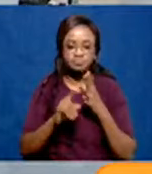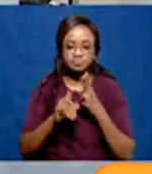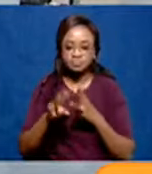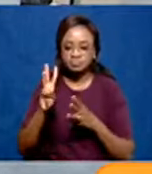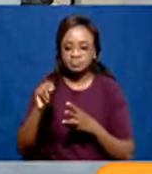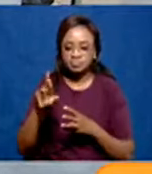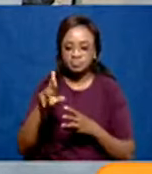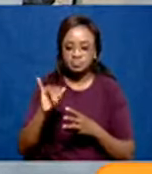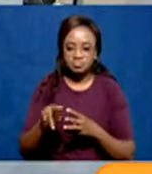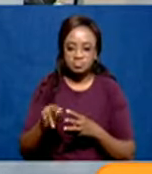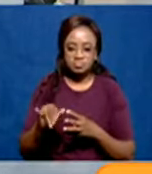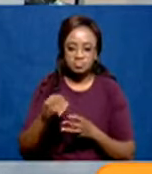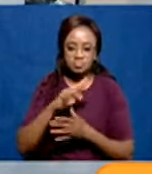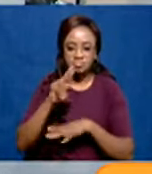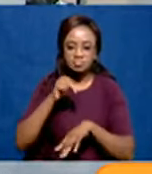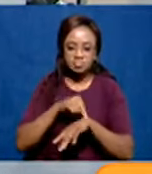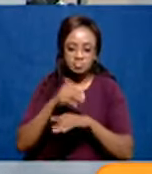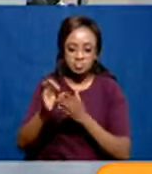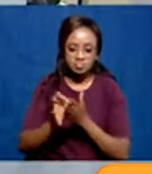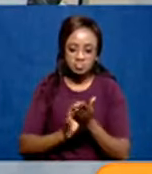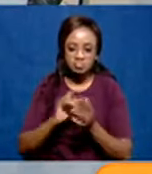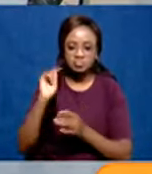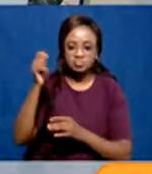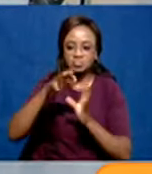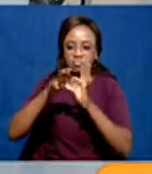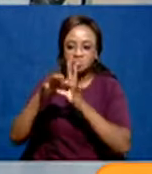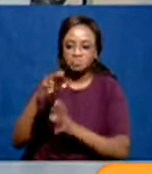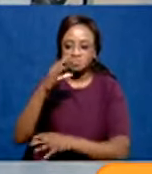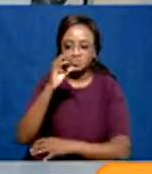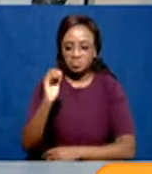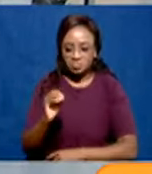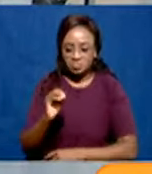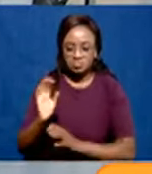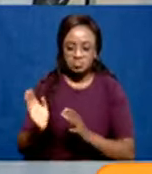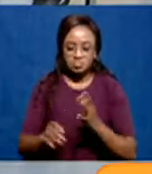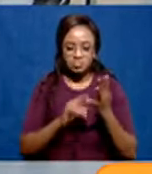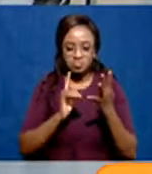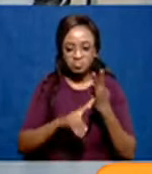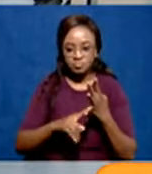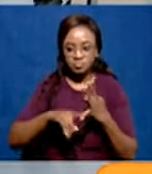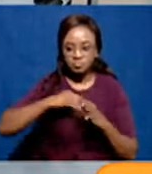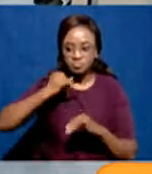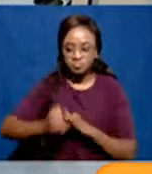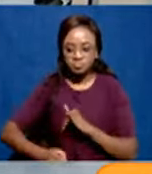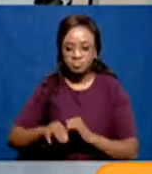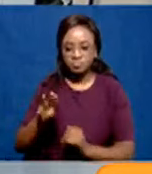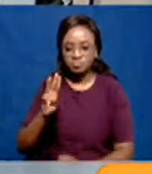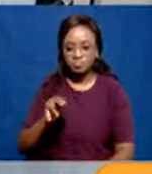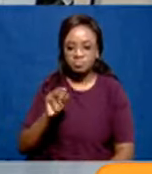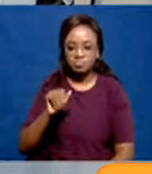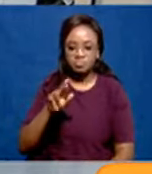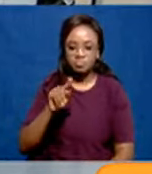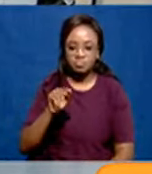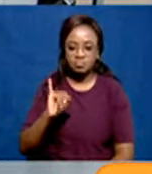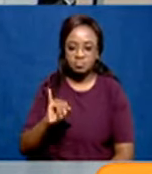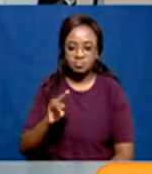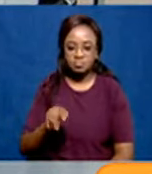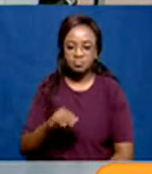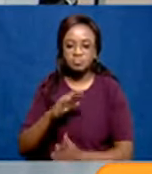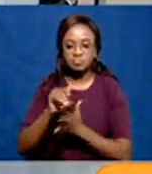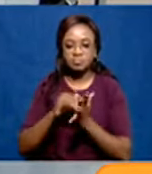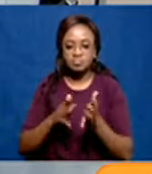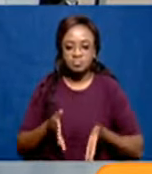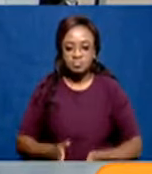Christine, National Treasurer, Kenya Union of Clinical Officers. Thank you very much for making time. And Martin Onyango, Center for Reproductive Rights. Thank you very much for making